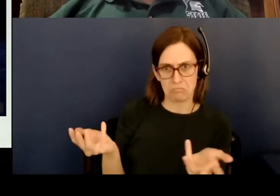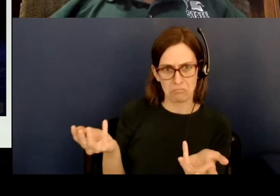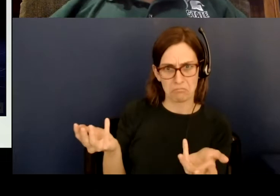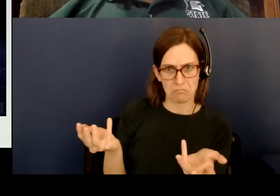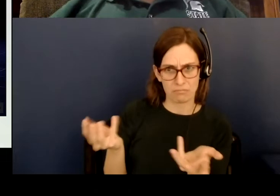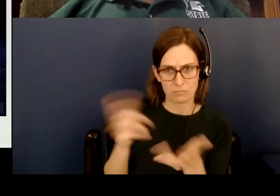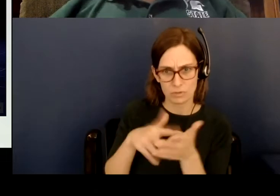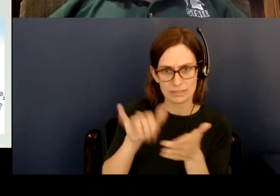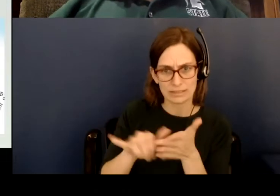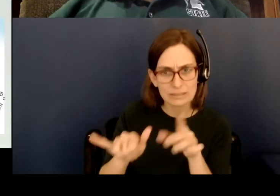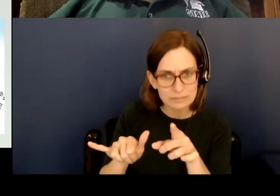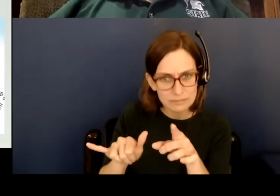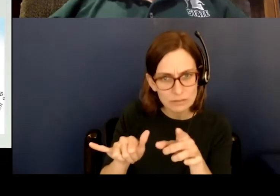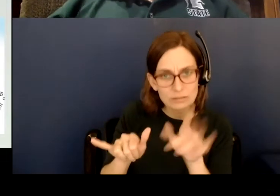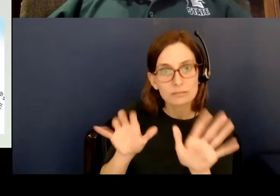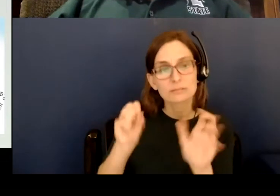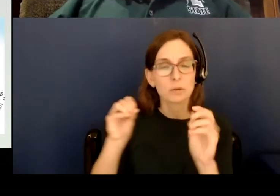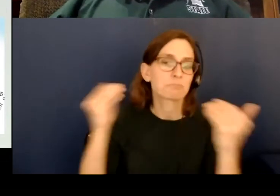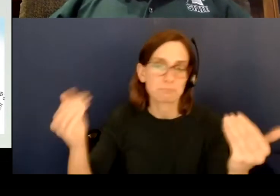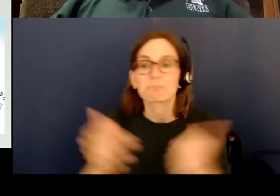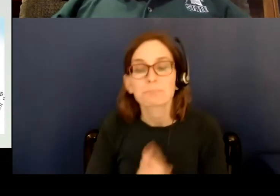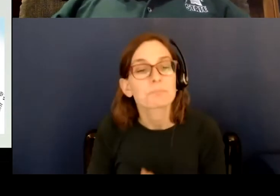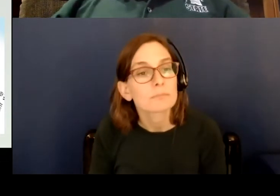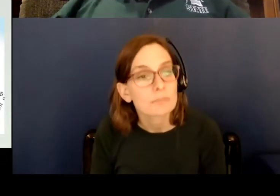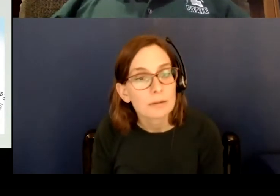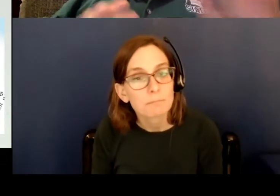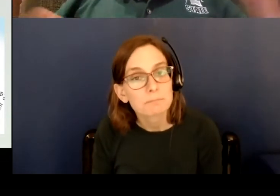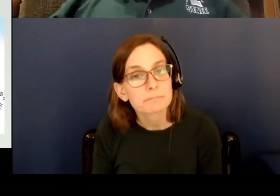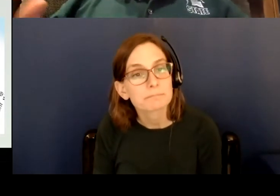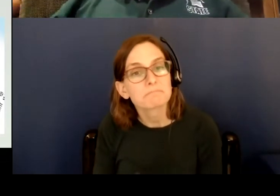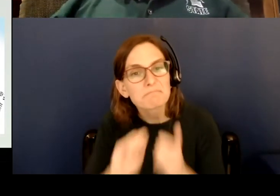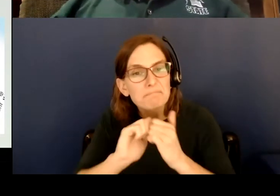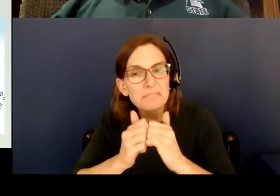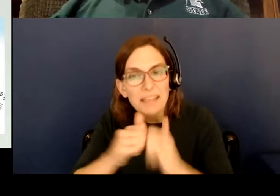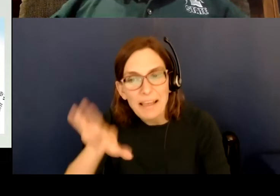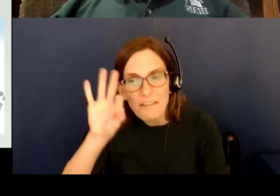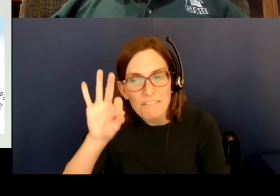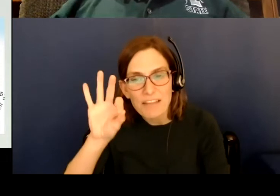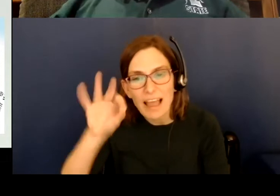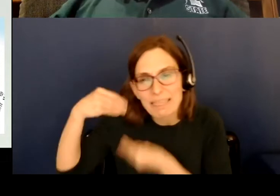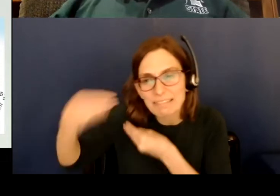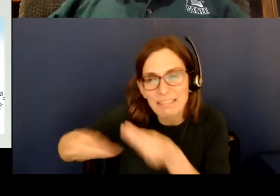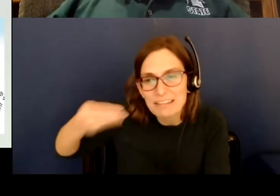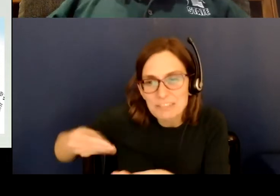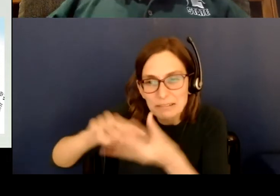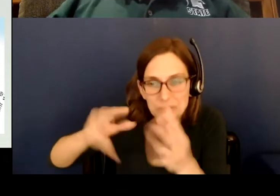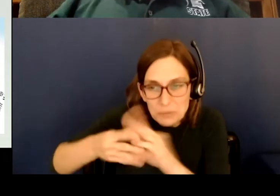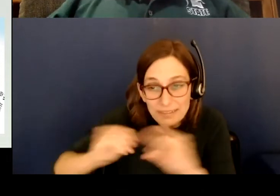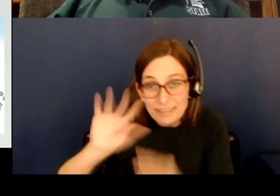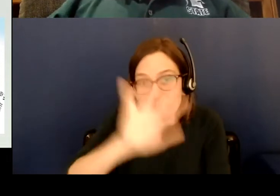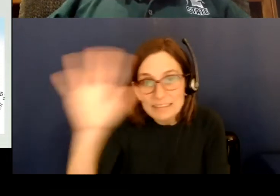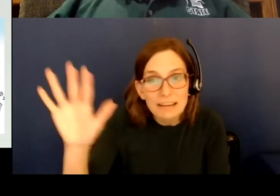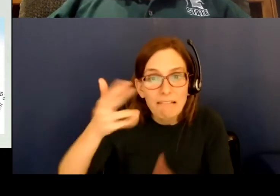that. All right, so let's move on. So how do we find all this legend in the sky? By doing something called sky